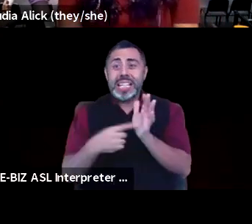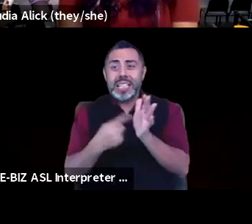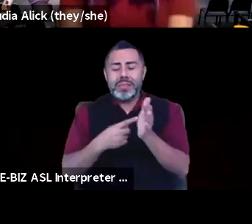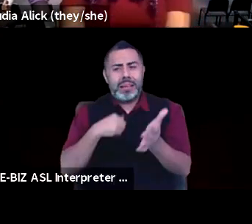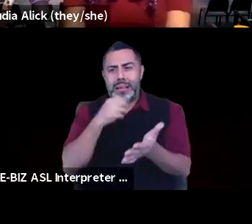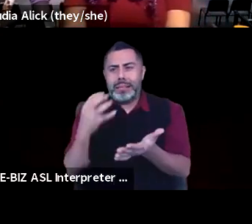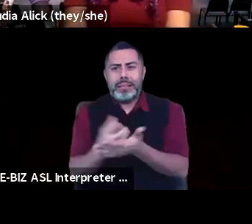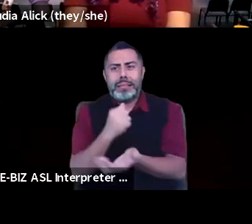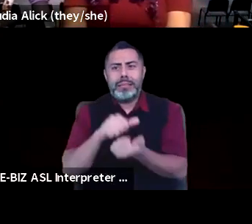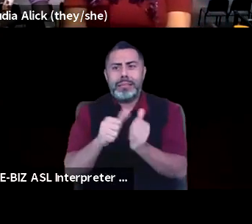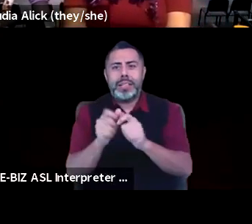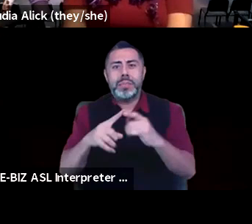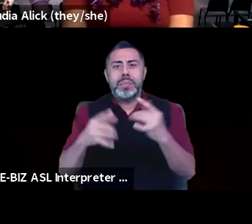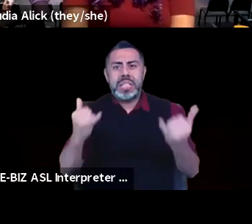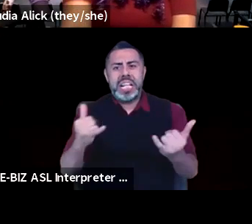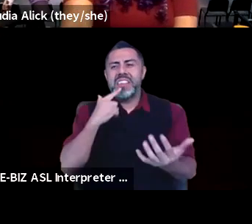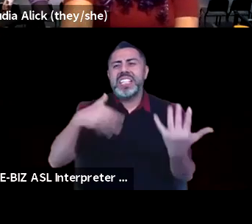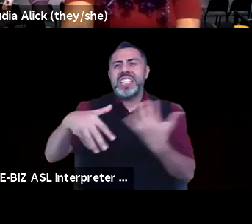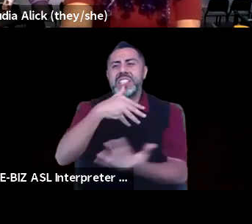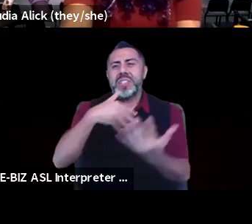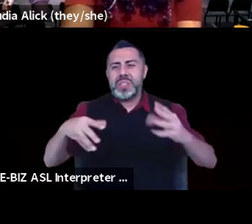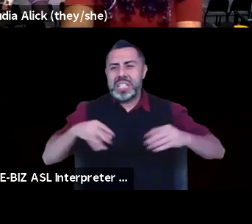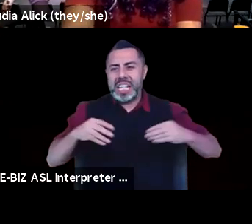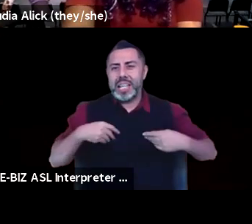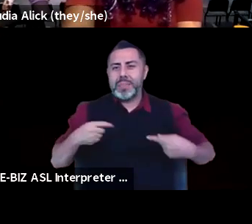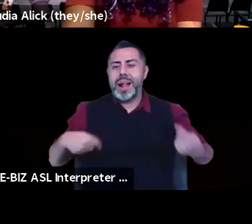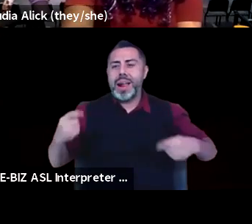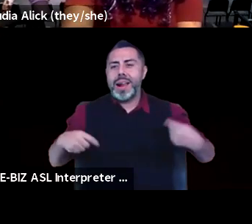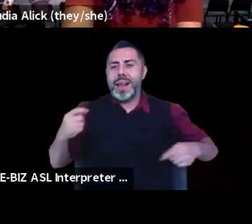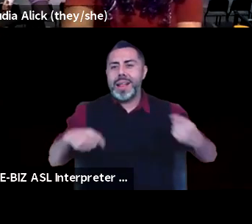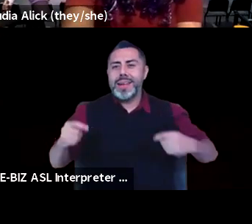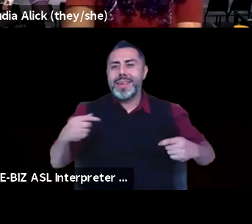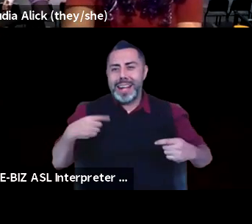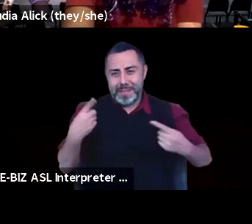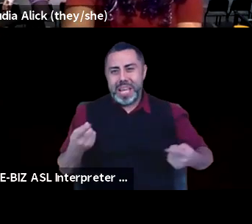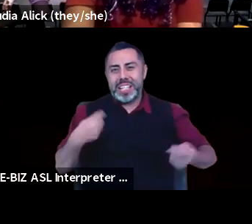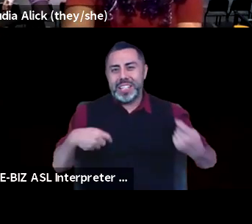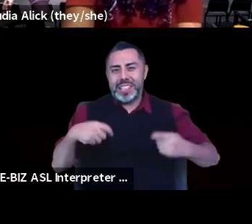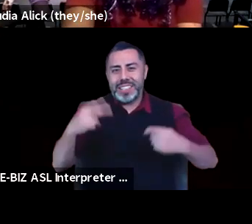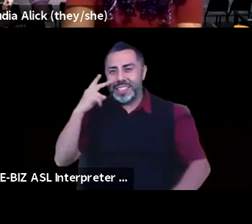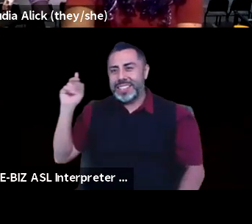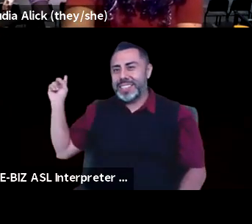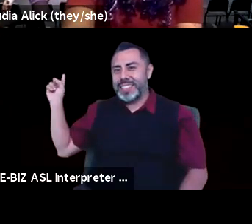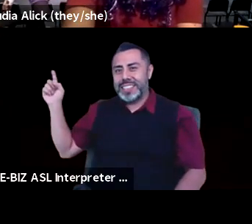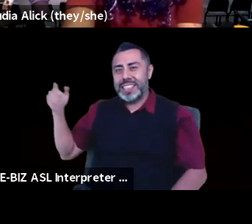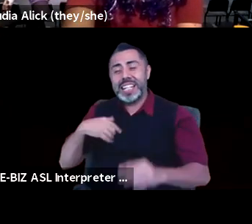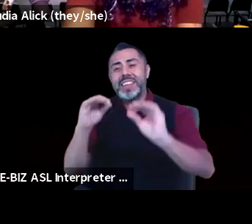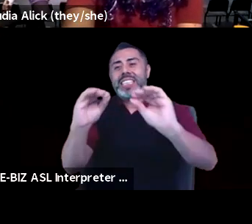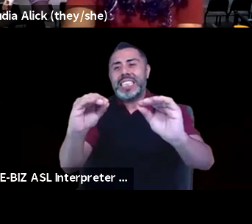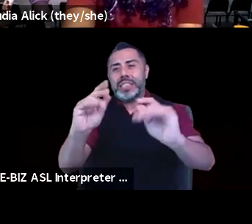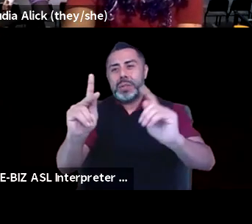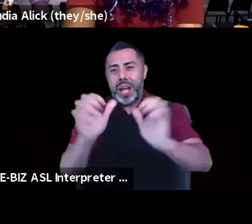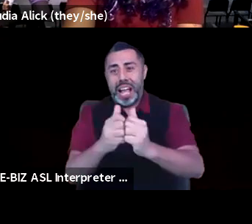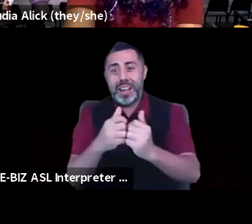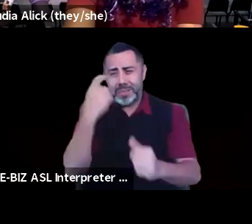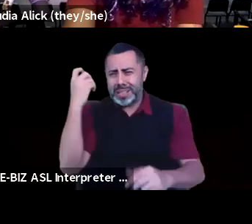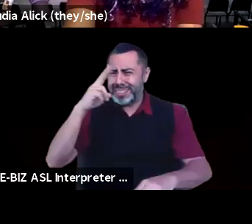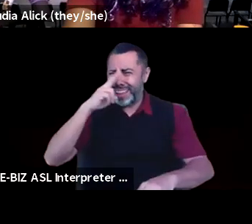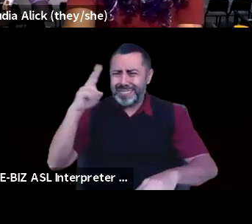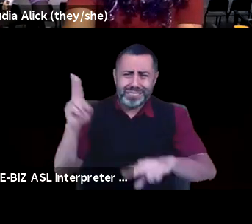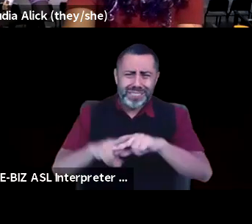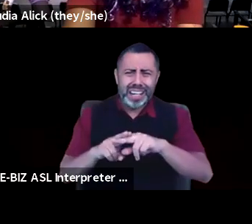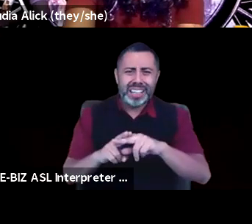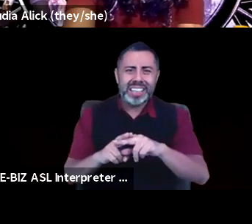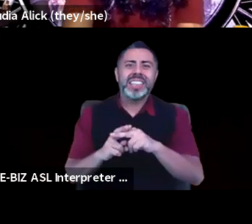also like socially acceptable to do. So I've often been doing that and teaching people how to do it, because it's so fun to also